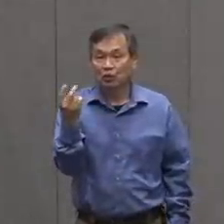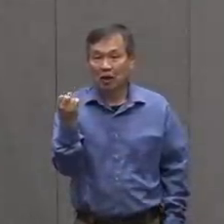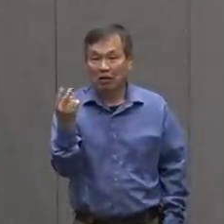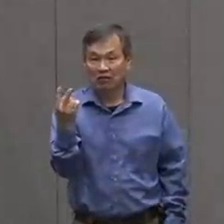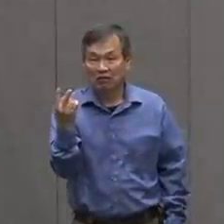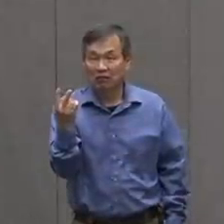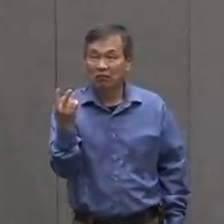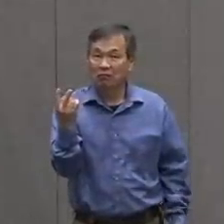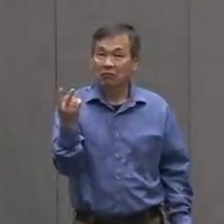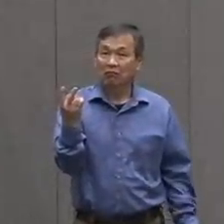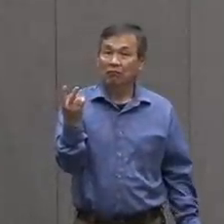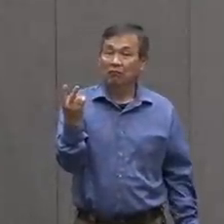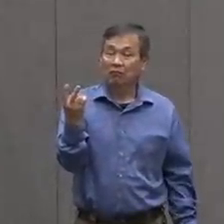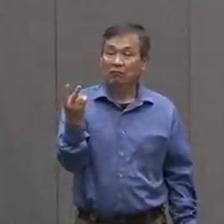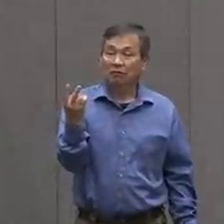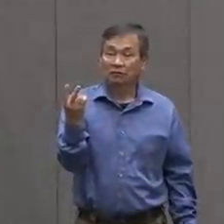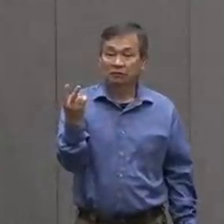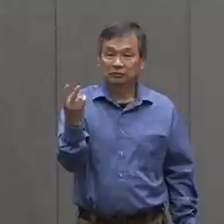1, 2, 3, 4, 5, 6, 7, 8, 9, 10, 11, 12.